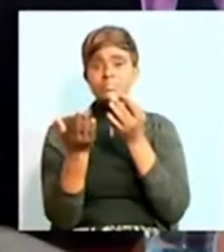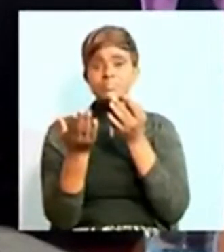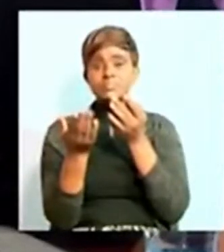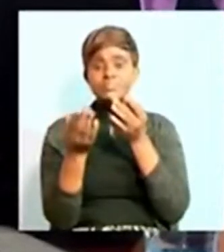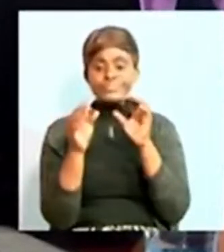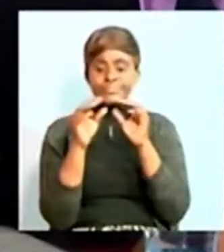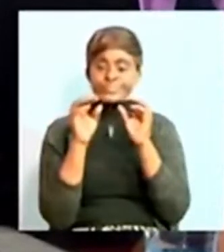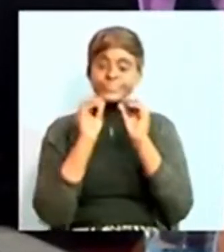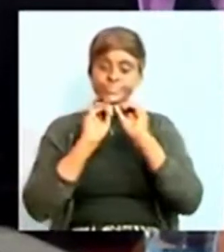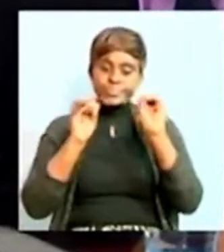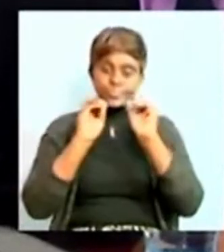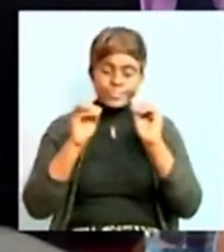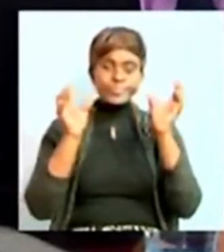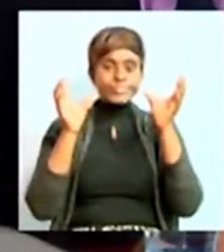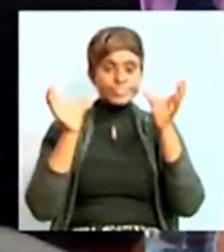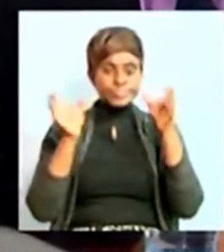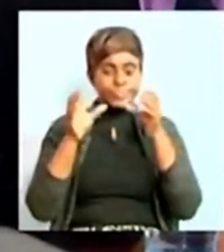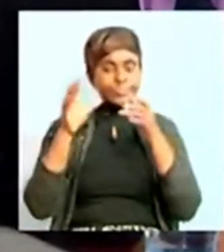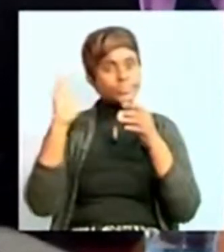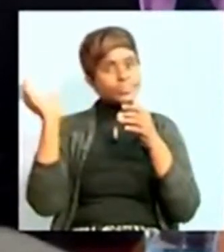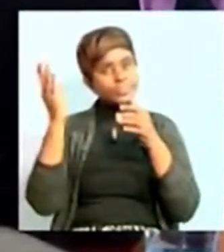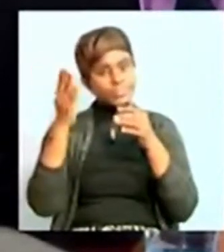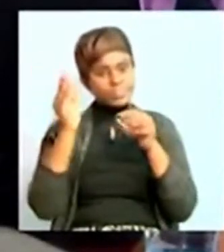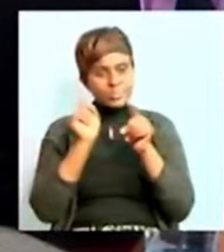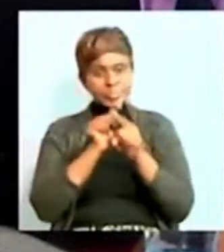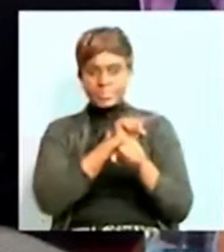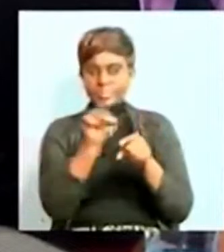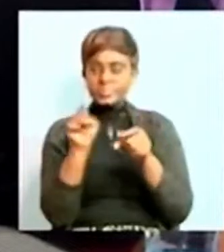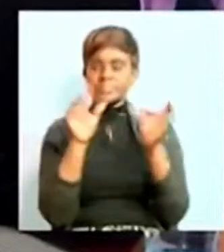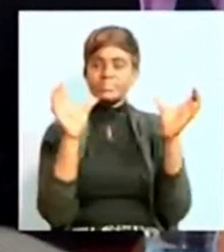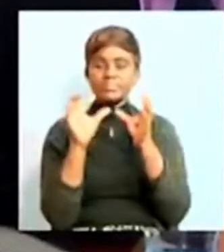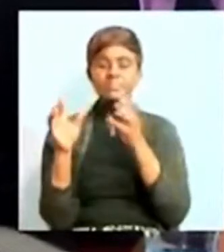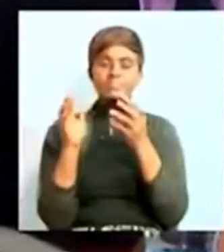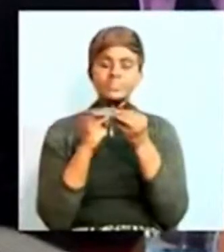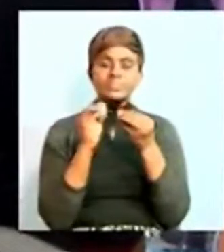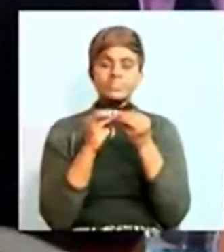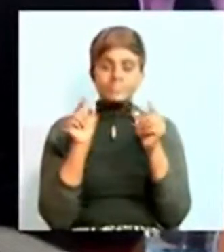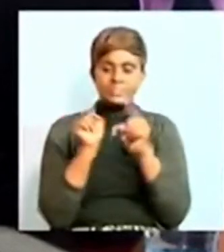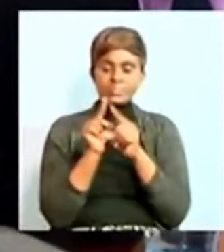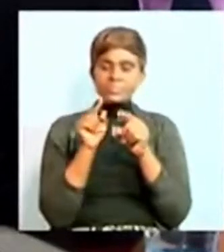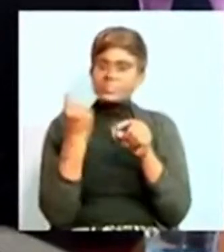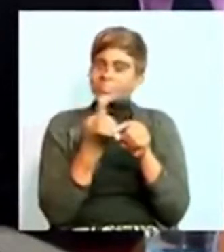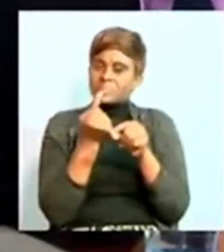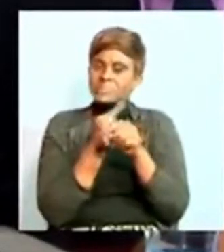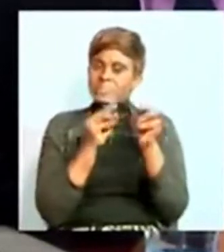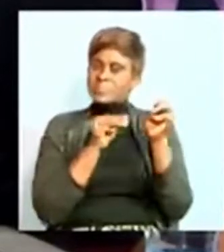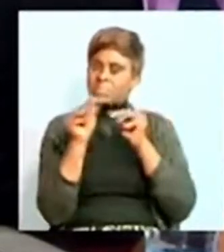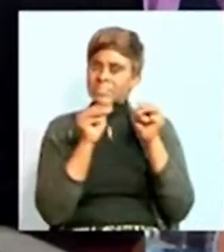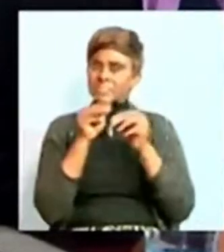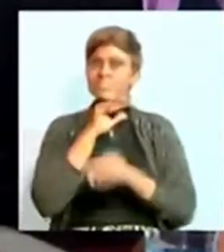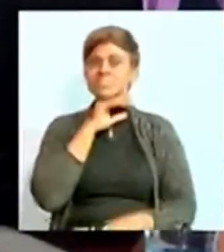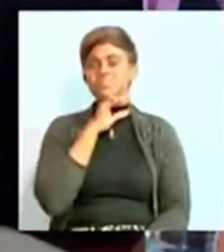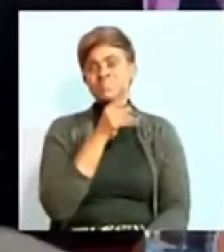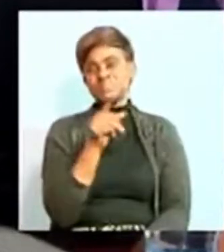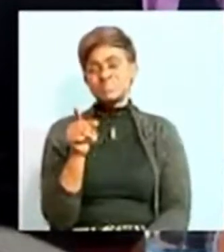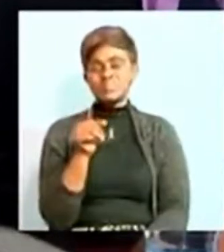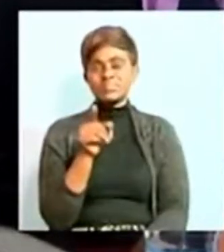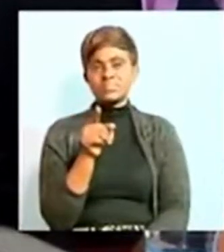the sensitization campaign to the communities on the management of waste.